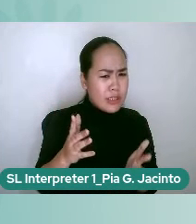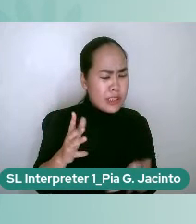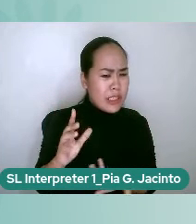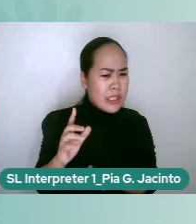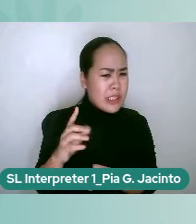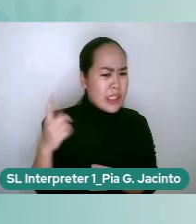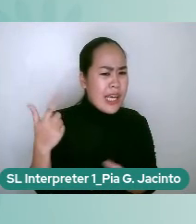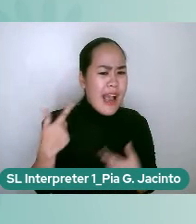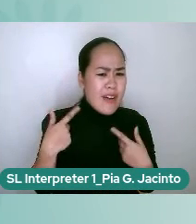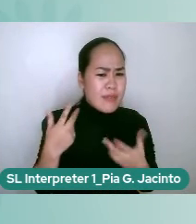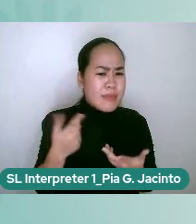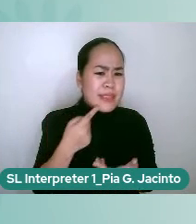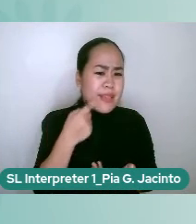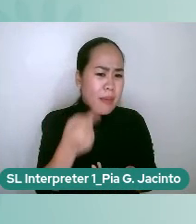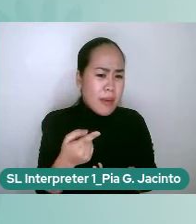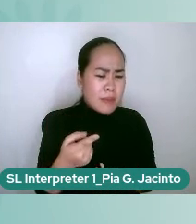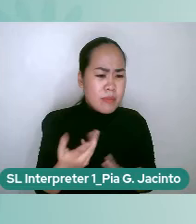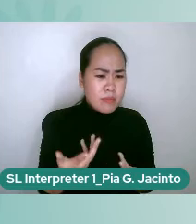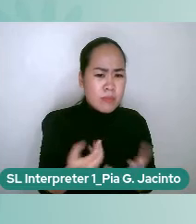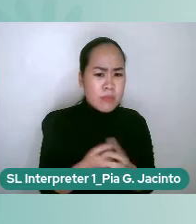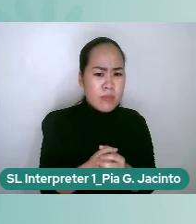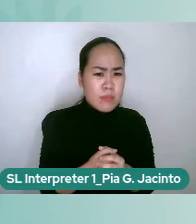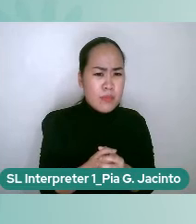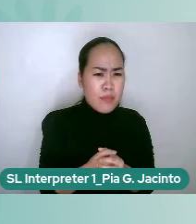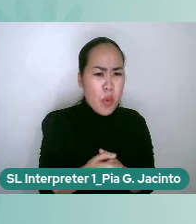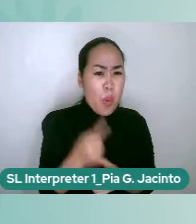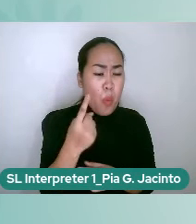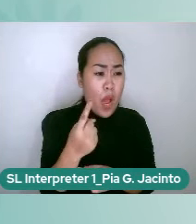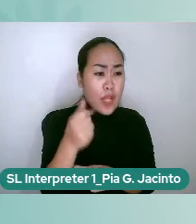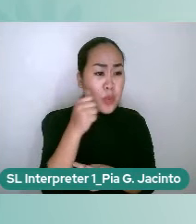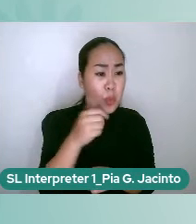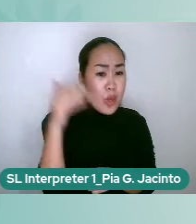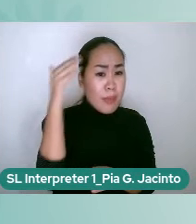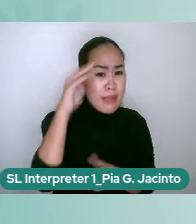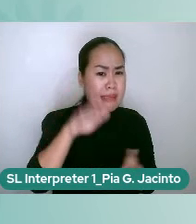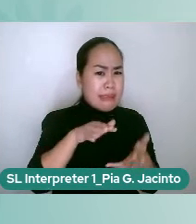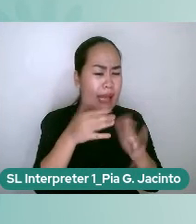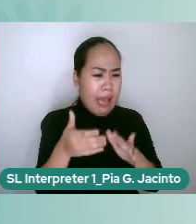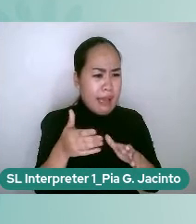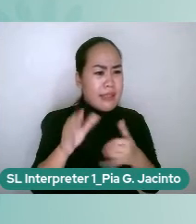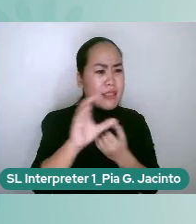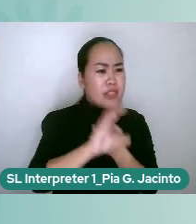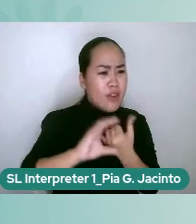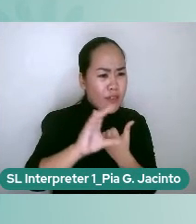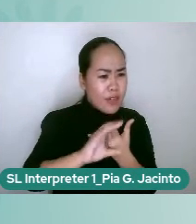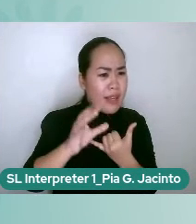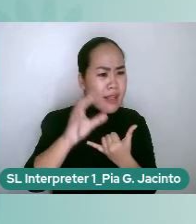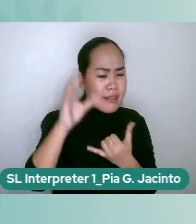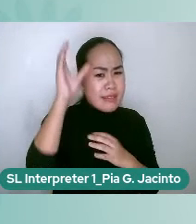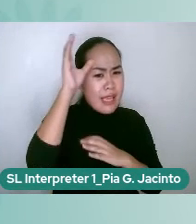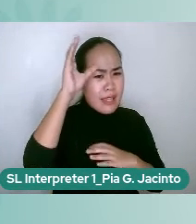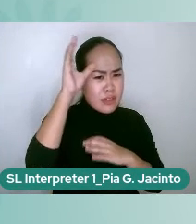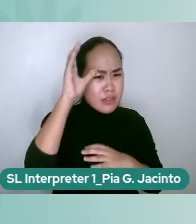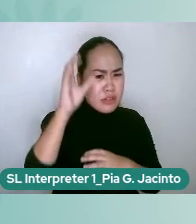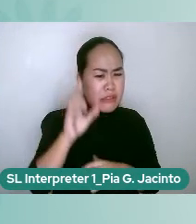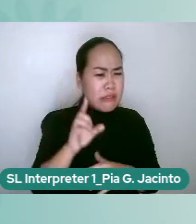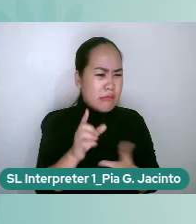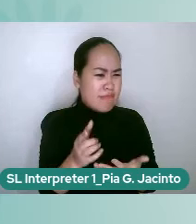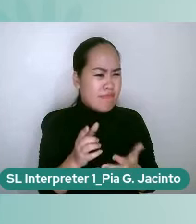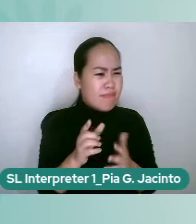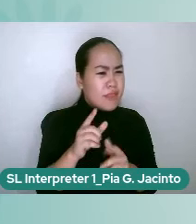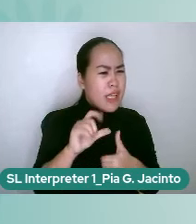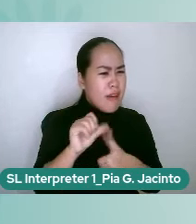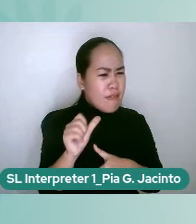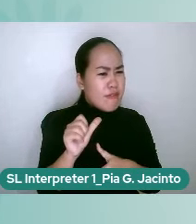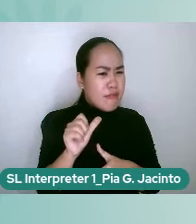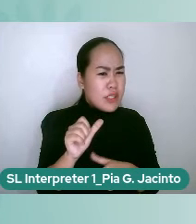recognition. 1 woman dies of cervical cancer every 2 minutes. Each one is a tragedy, and